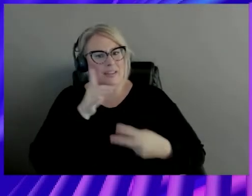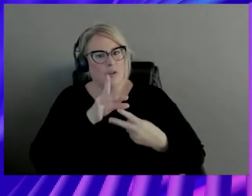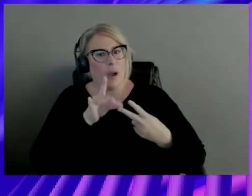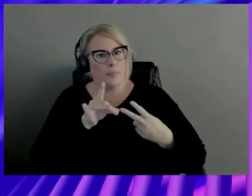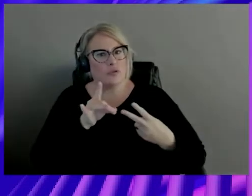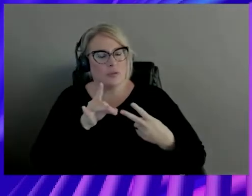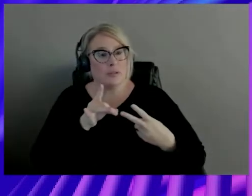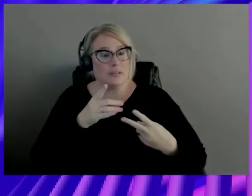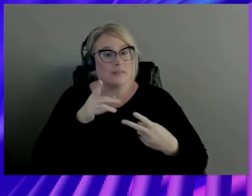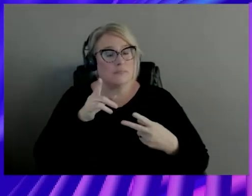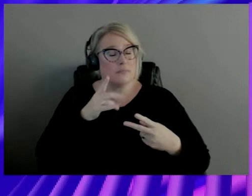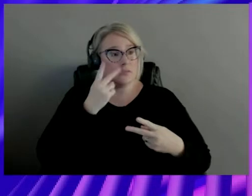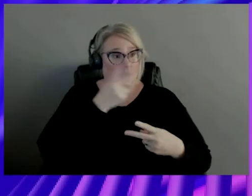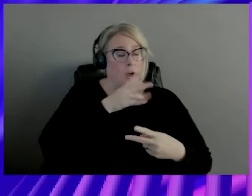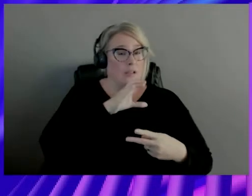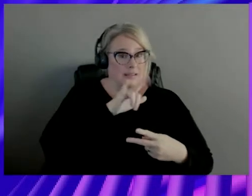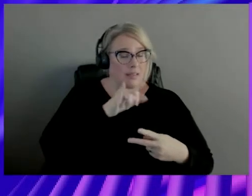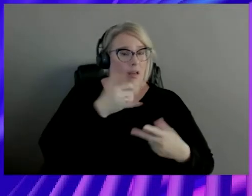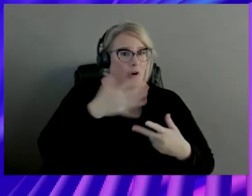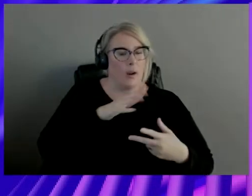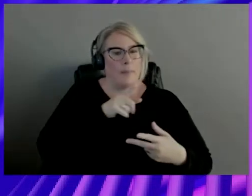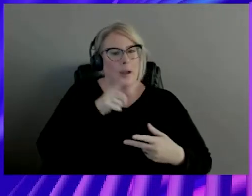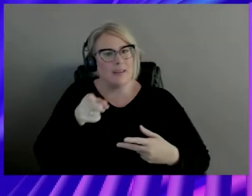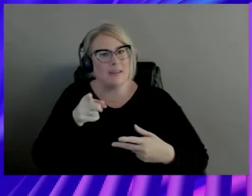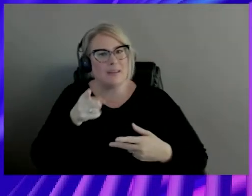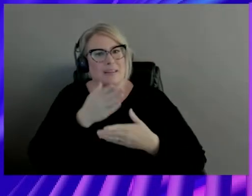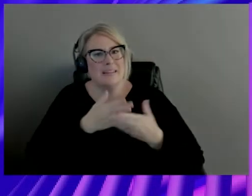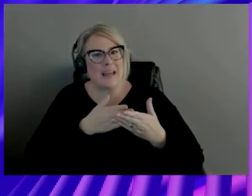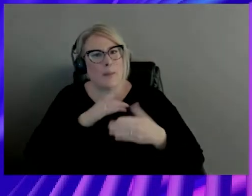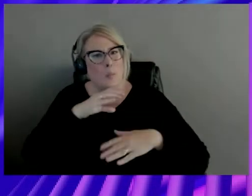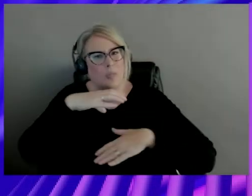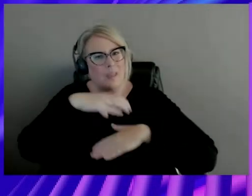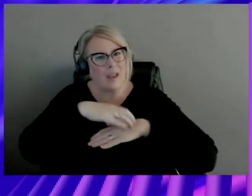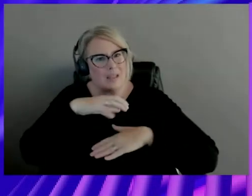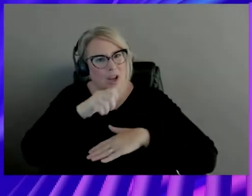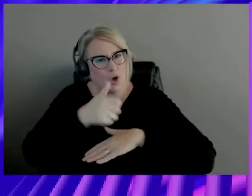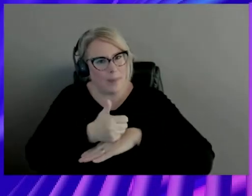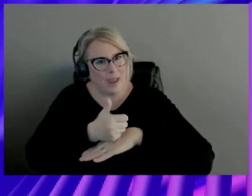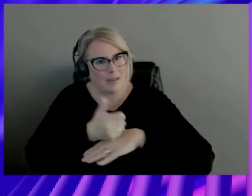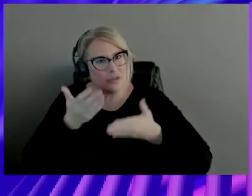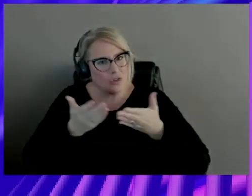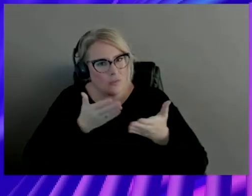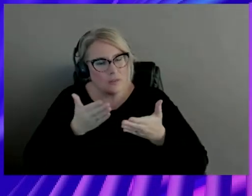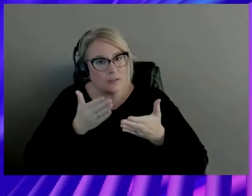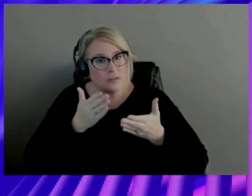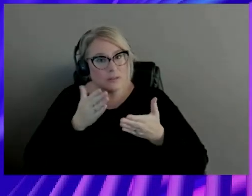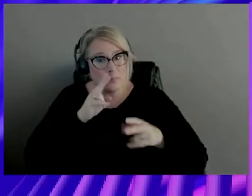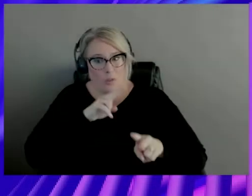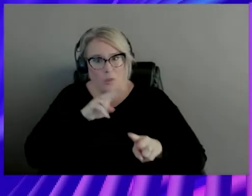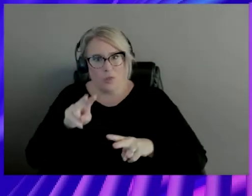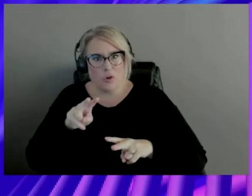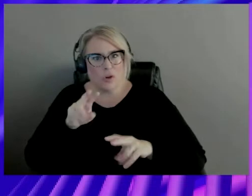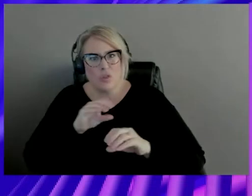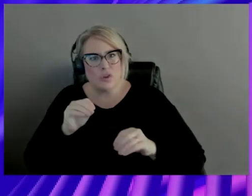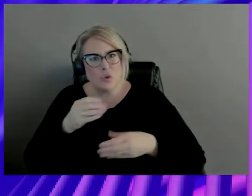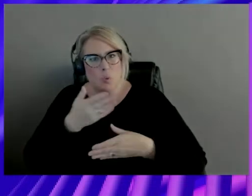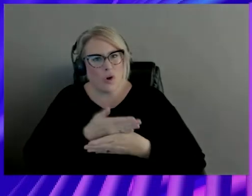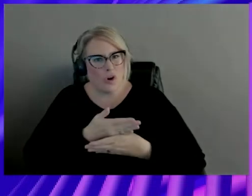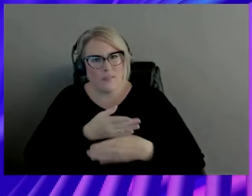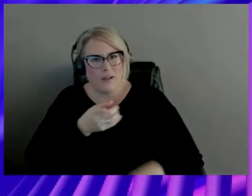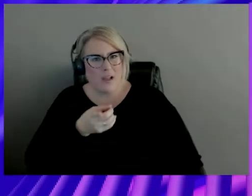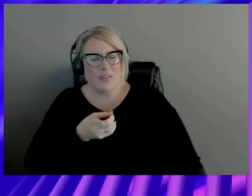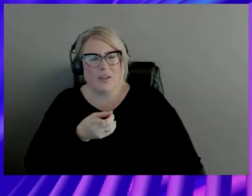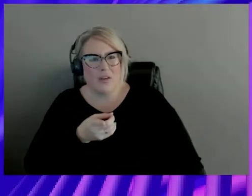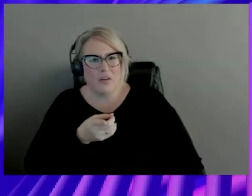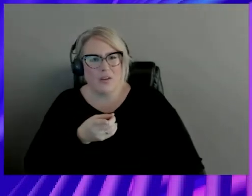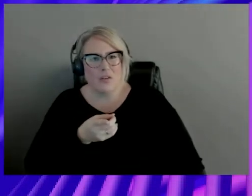one. Some of these are container-based services. Right. But looking in the Solution Explorer, there's no Docker file in there. Yep, and